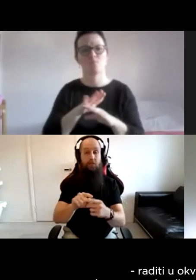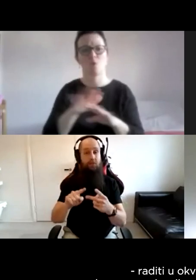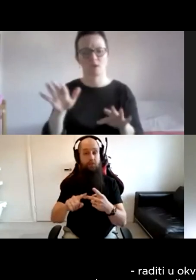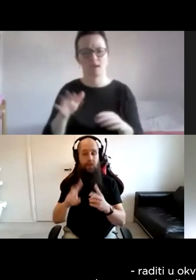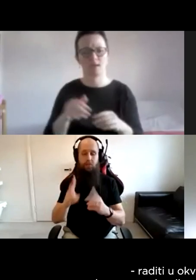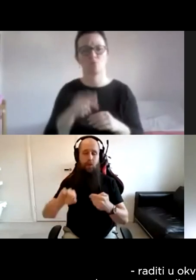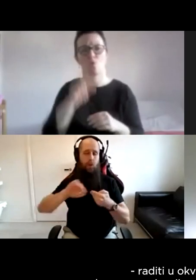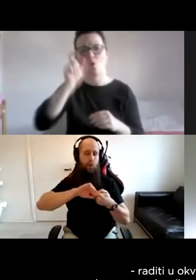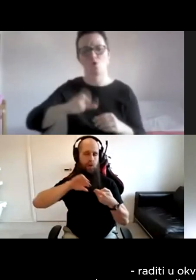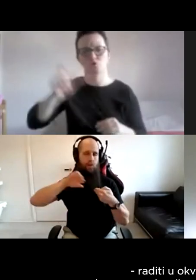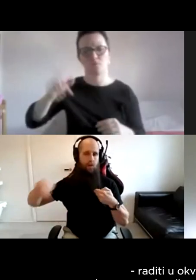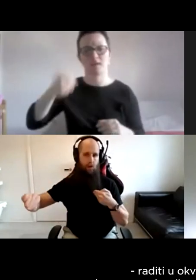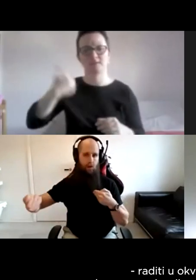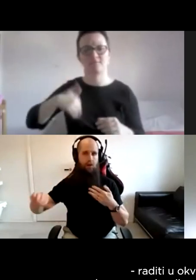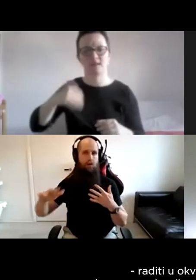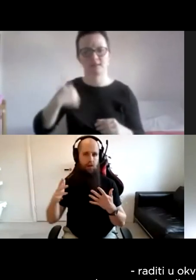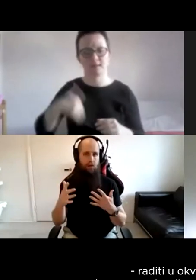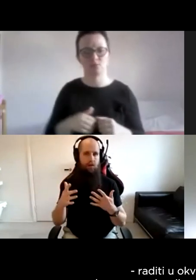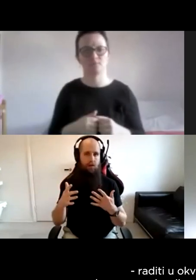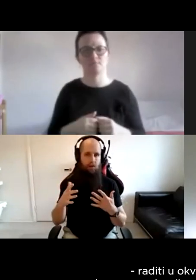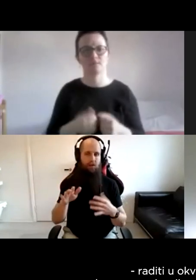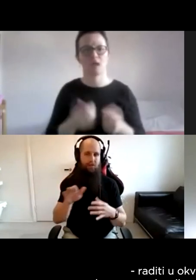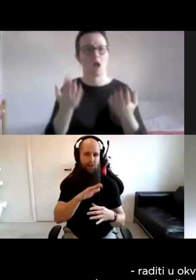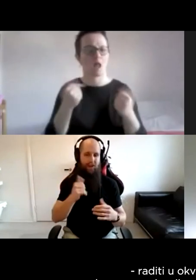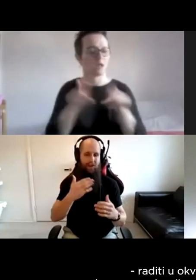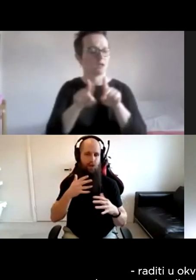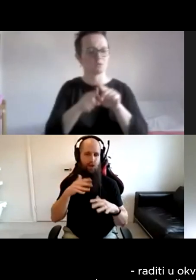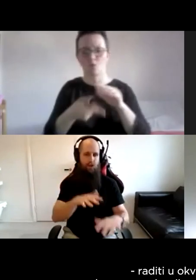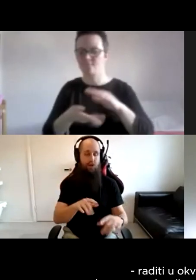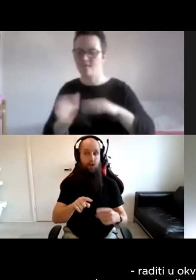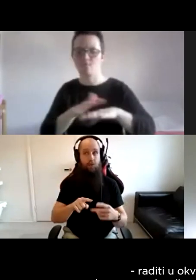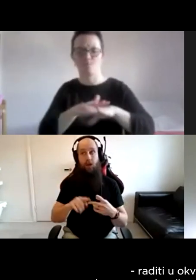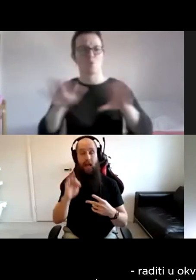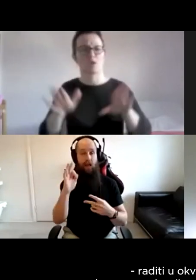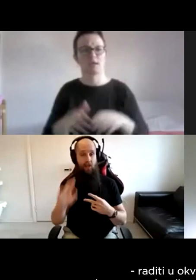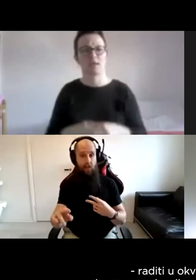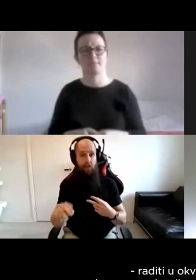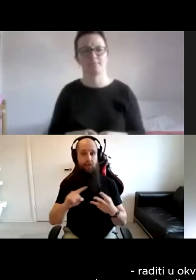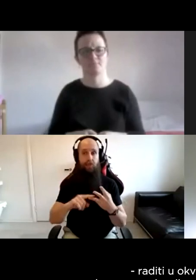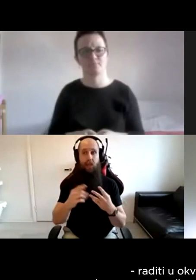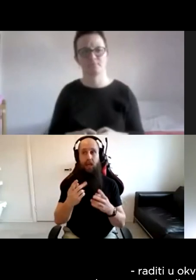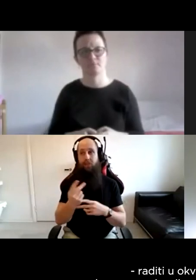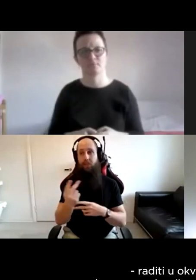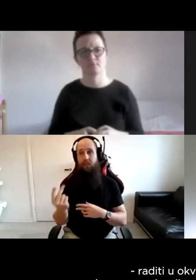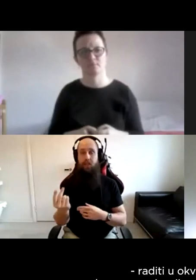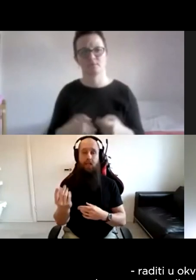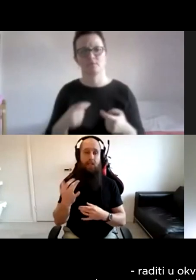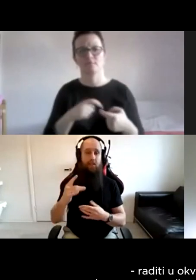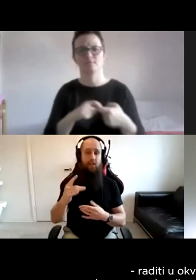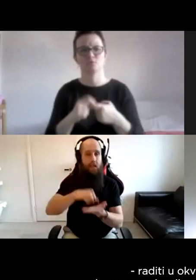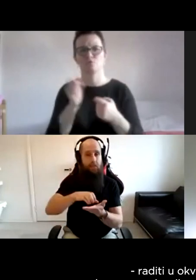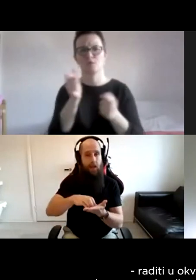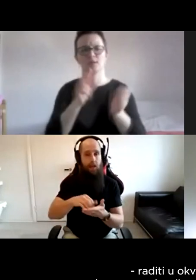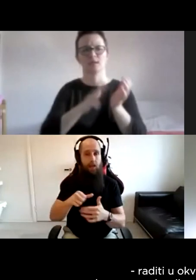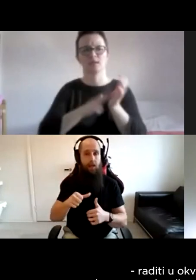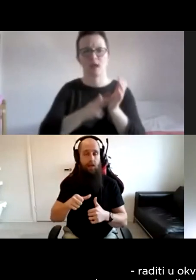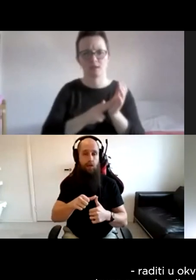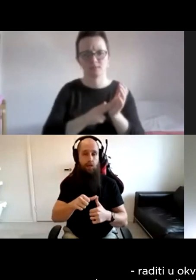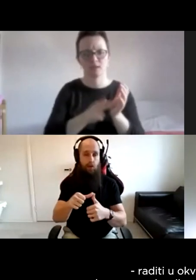outside, work done by the United Nations, by other CSO, by states, etc.